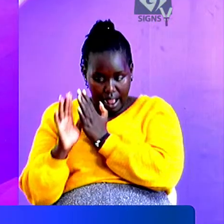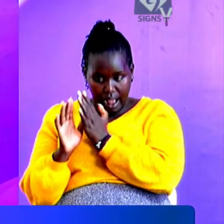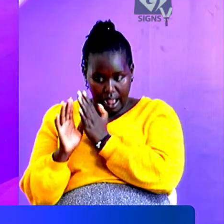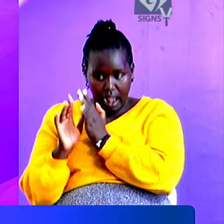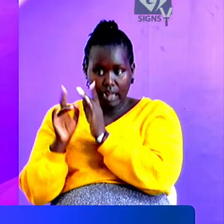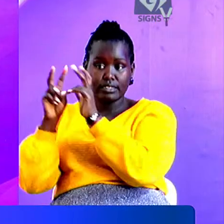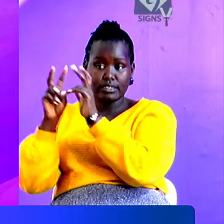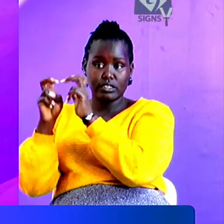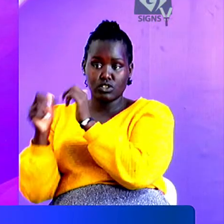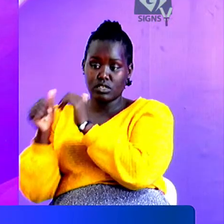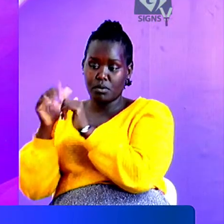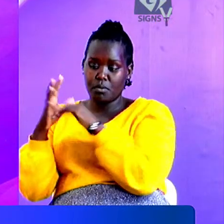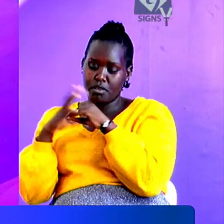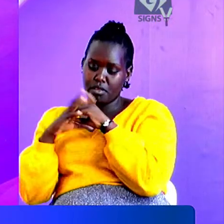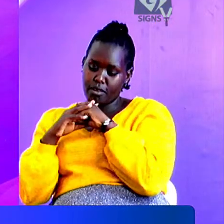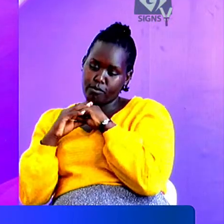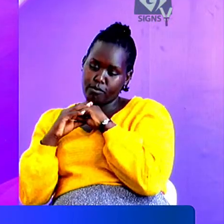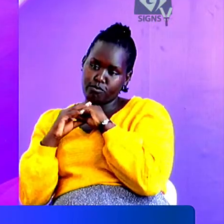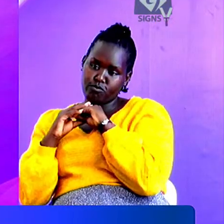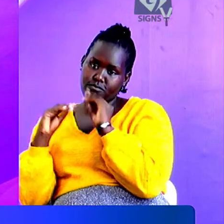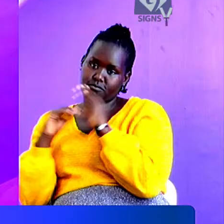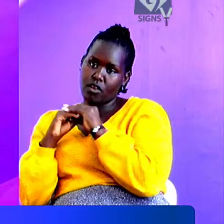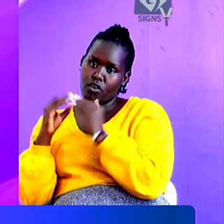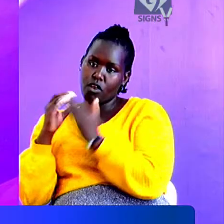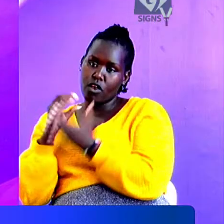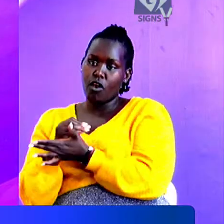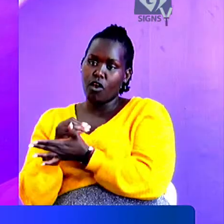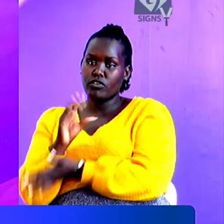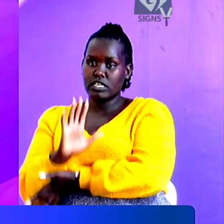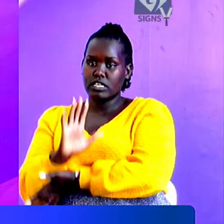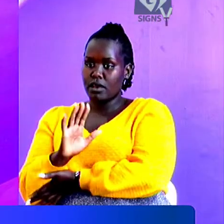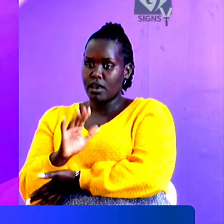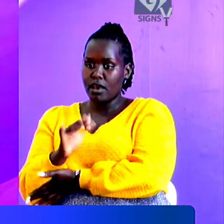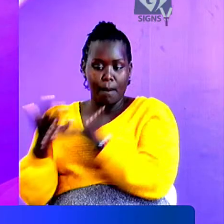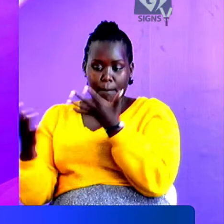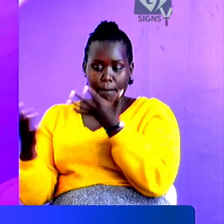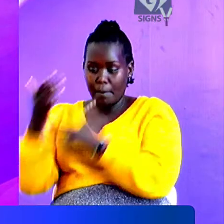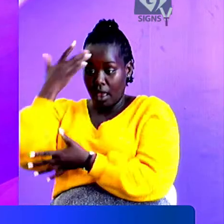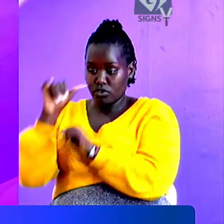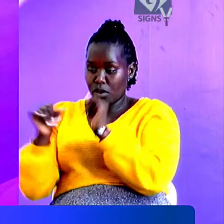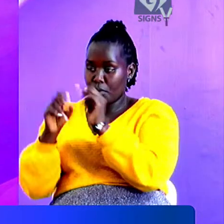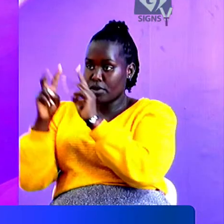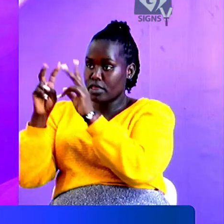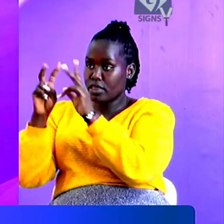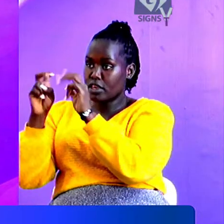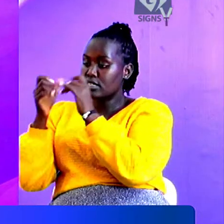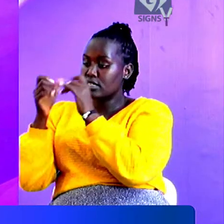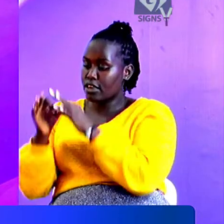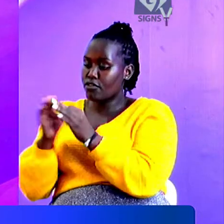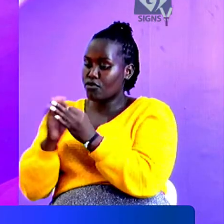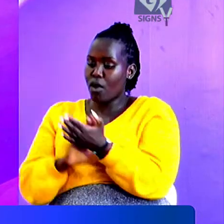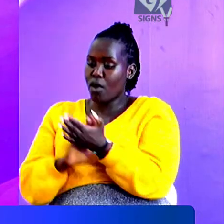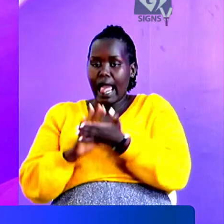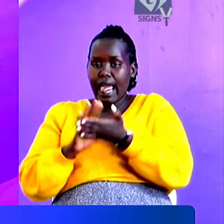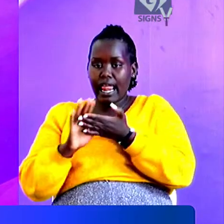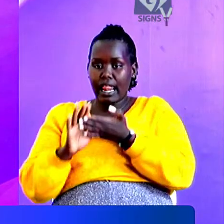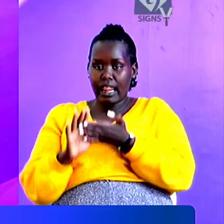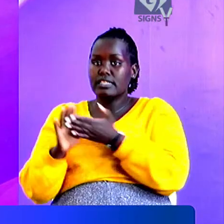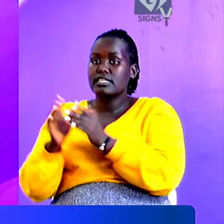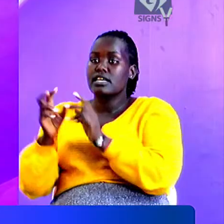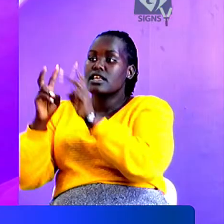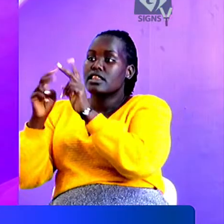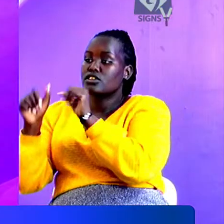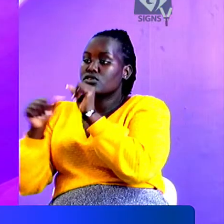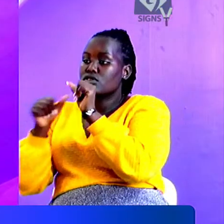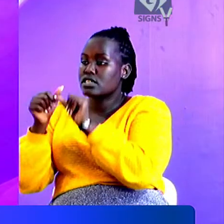too comfortable in their offices that they don't get to know the issues. So if we highlight the issues, then they get to know, oh, there's this issue